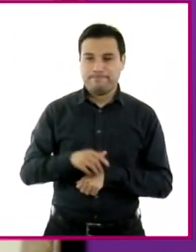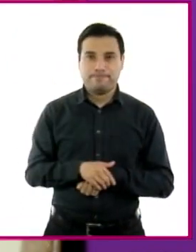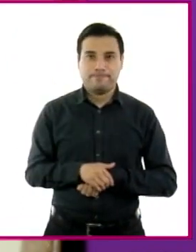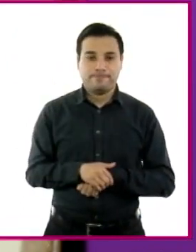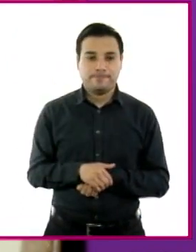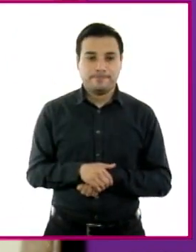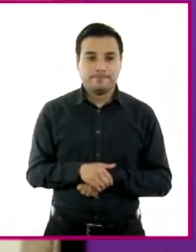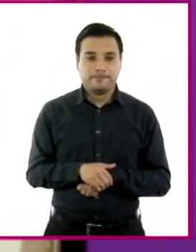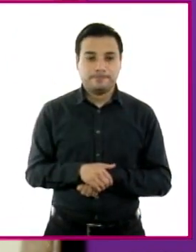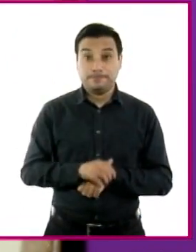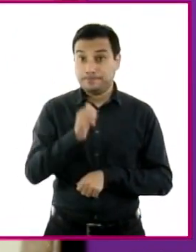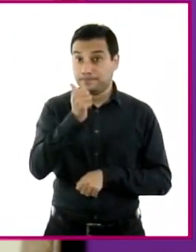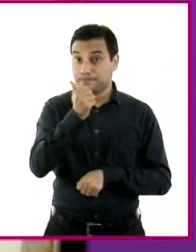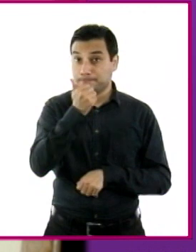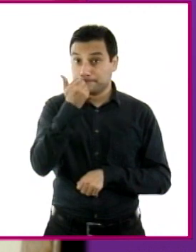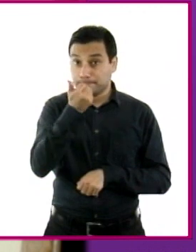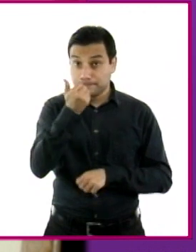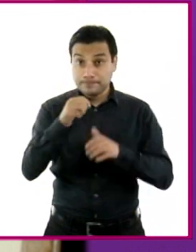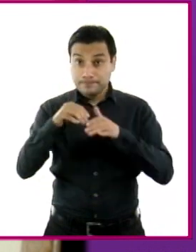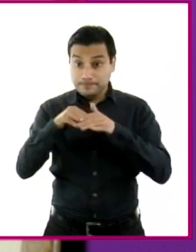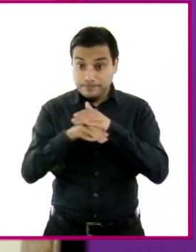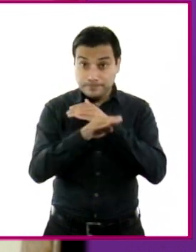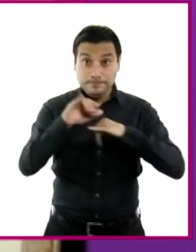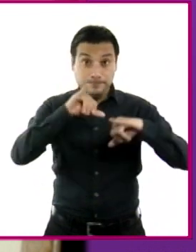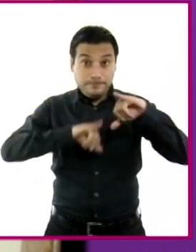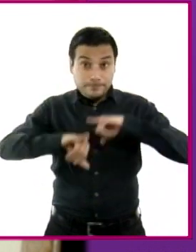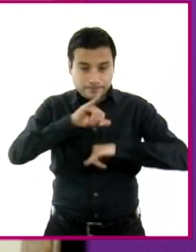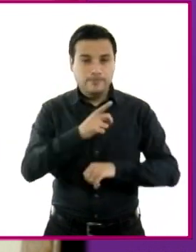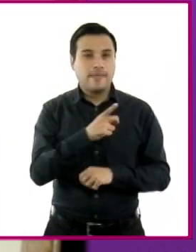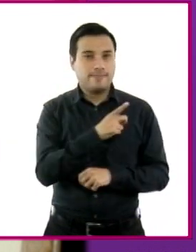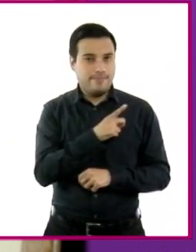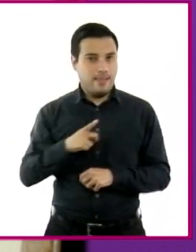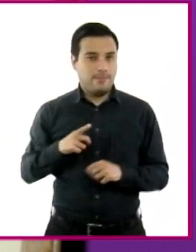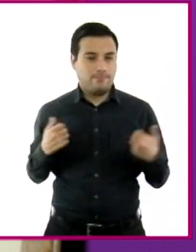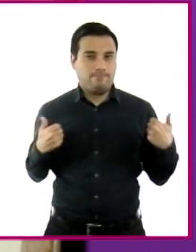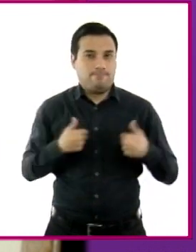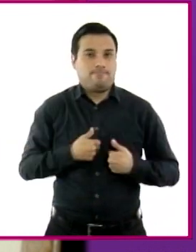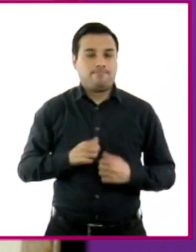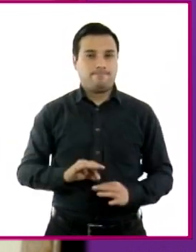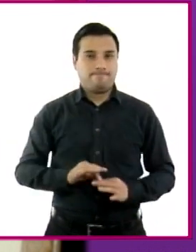Students must wear a lab coat when they are in the laboratory.